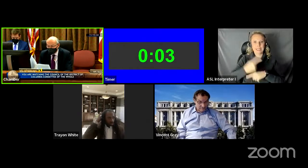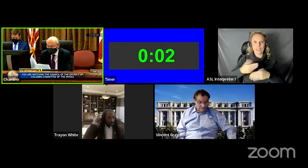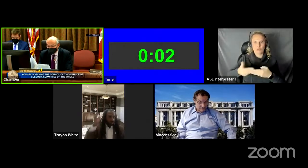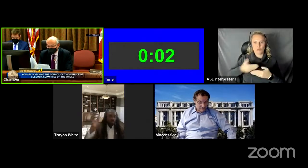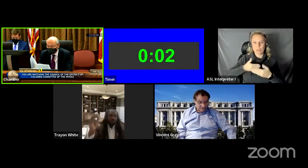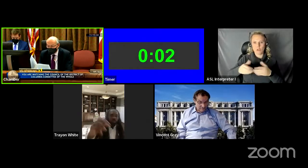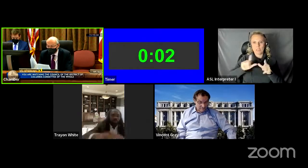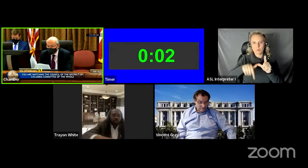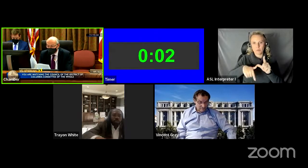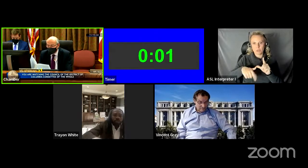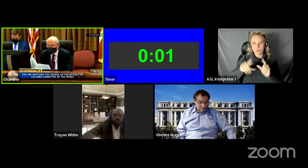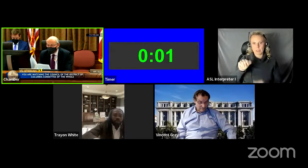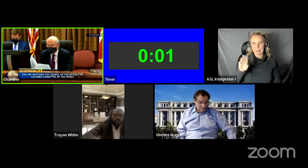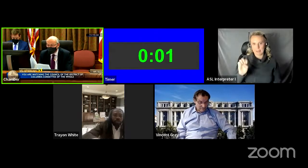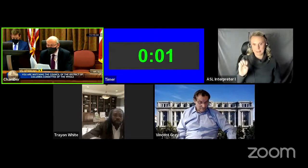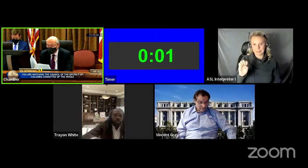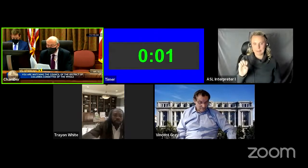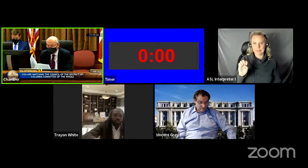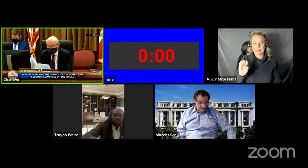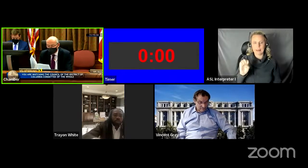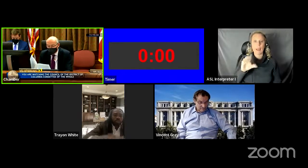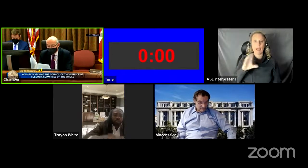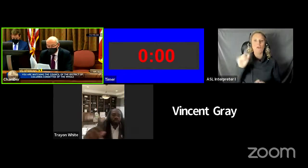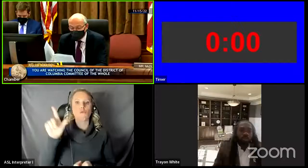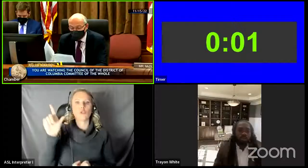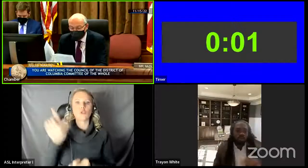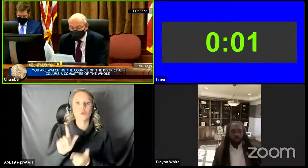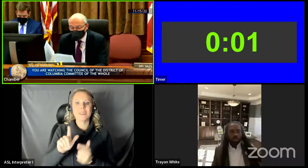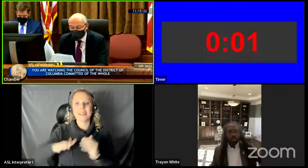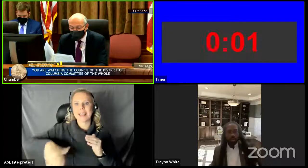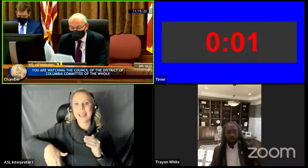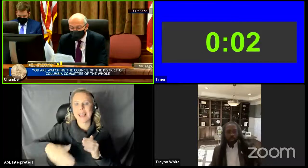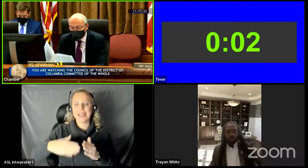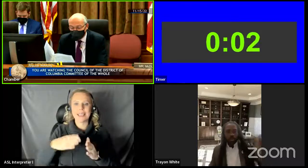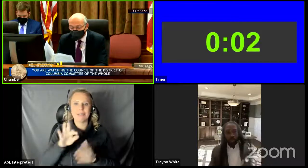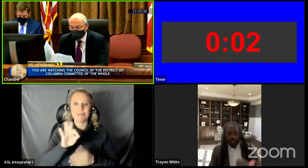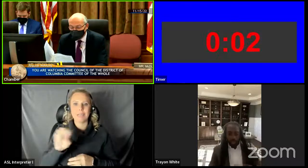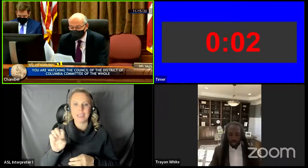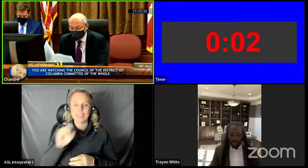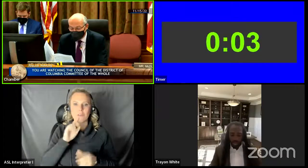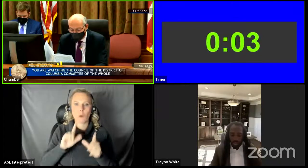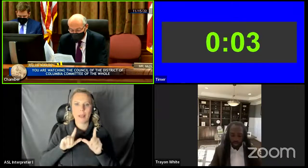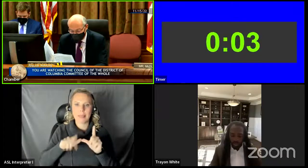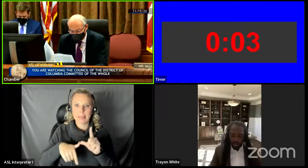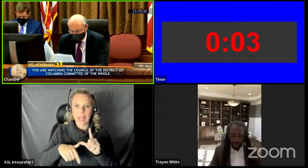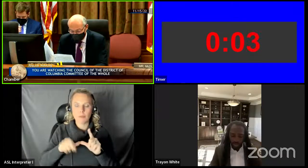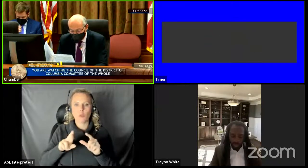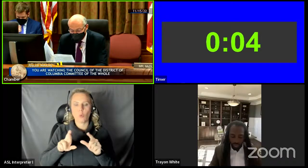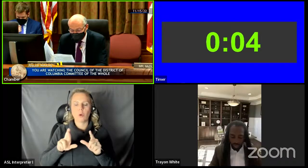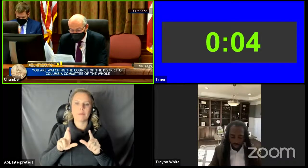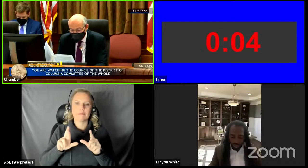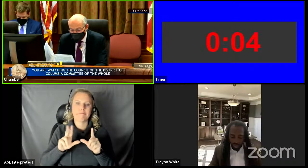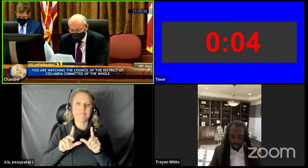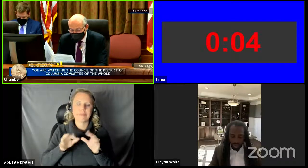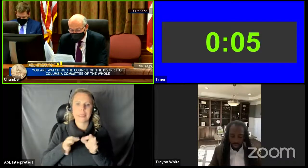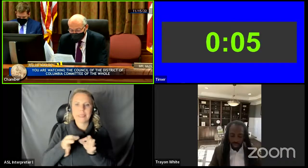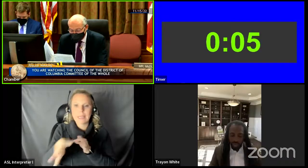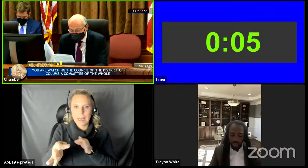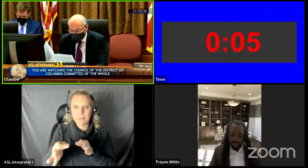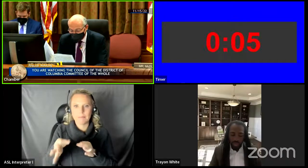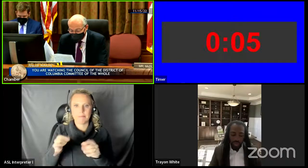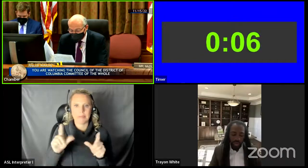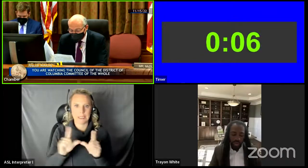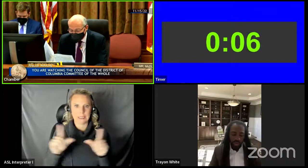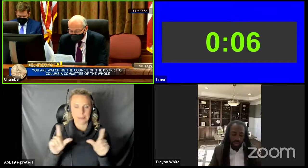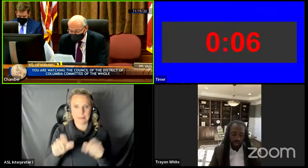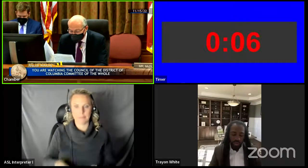the expiration date, and reduces late fees for lapsed or expired business licenses. The